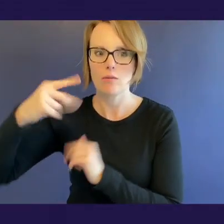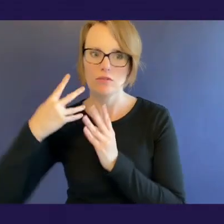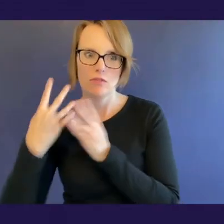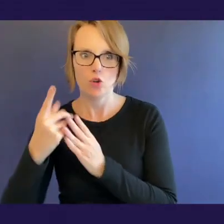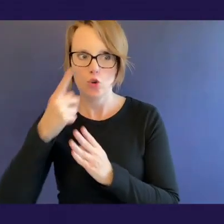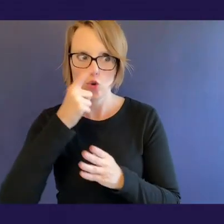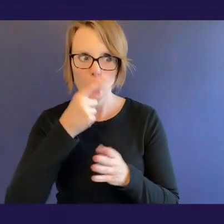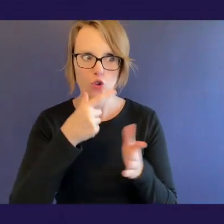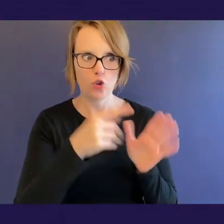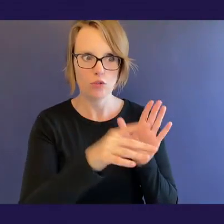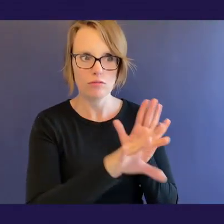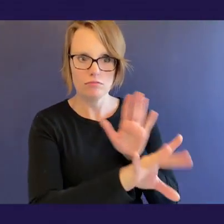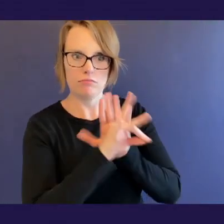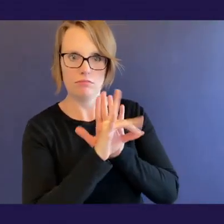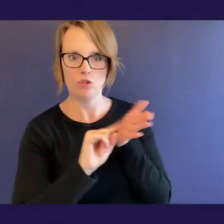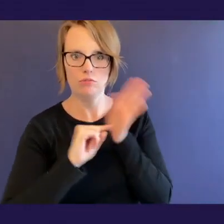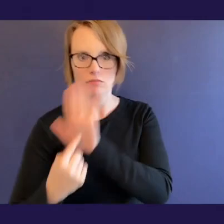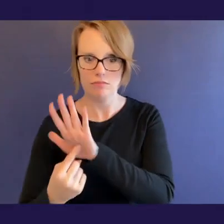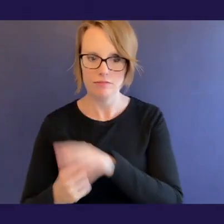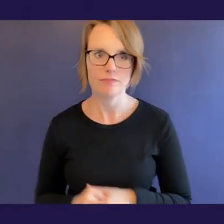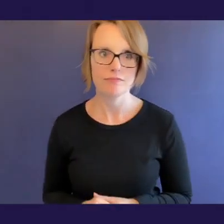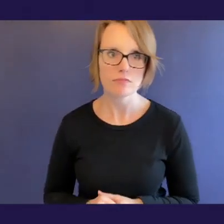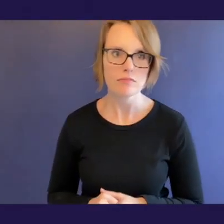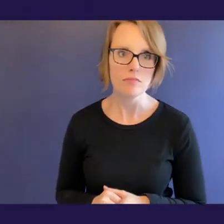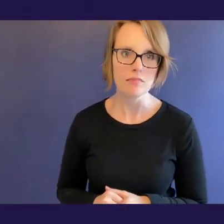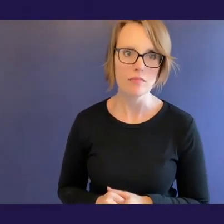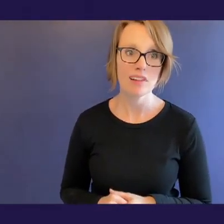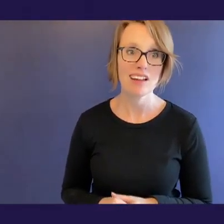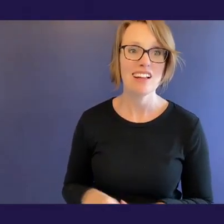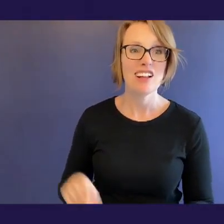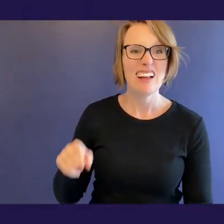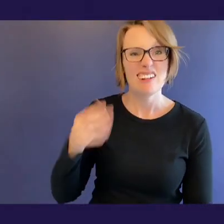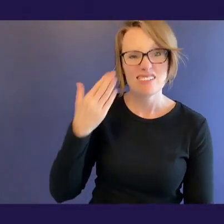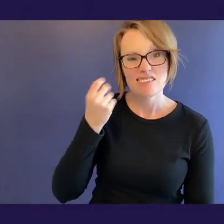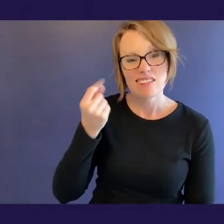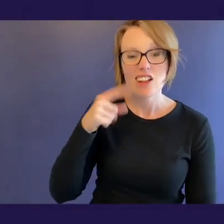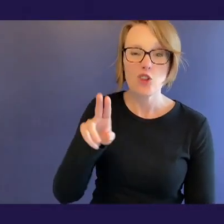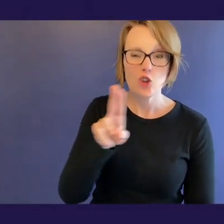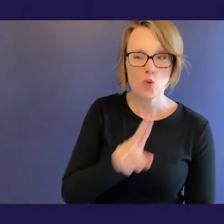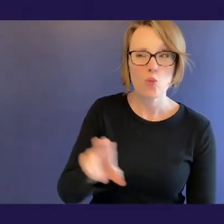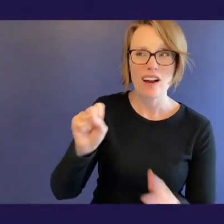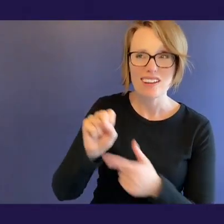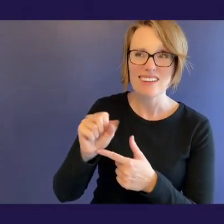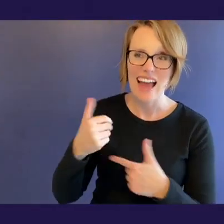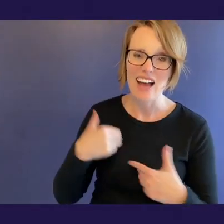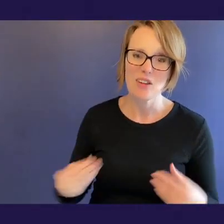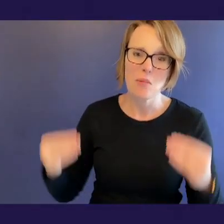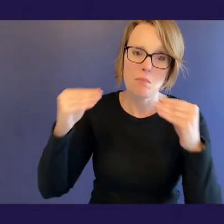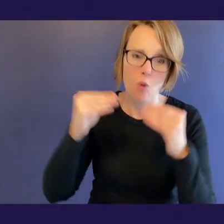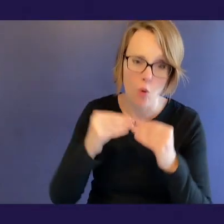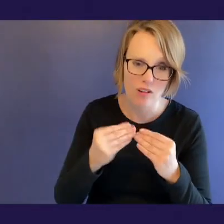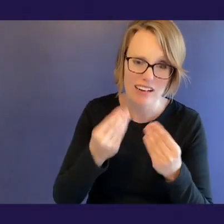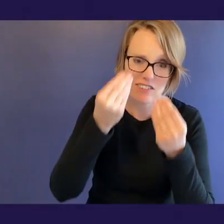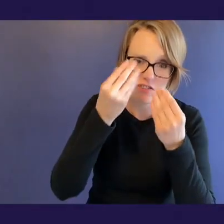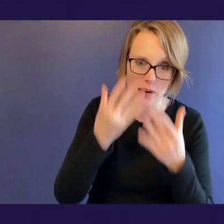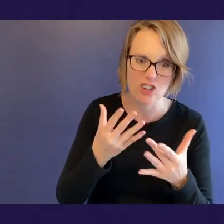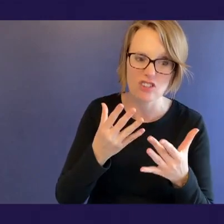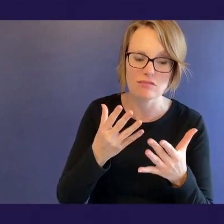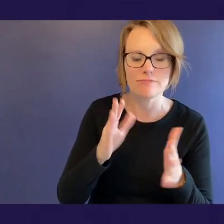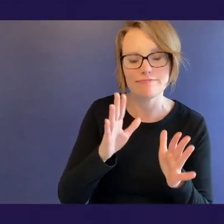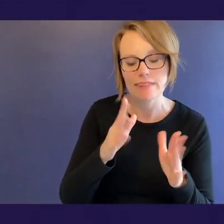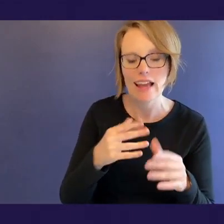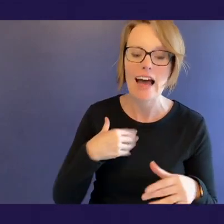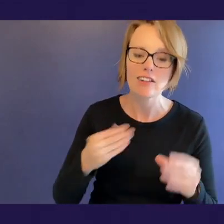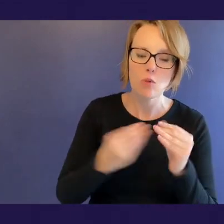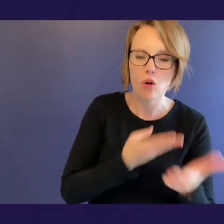vaccine misinformation than any other country on the planet. We have all the data to support that claim. Most